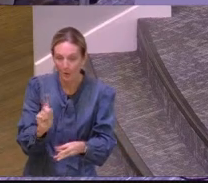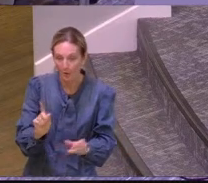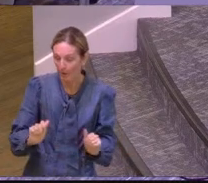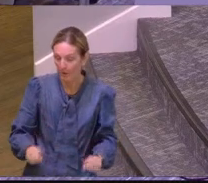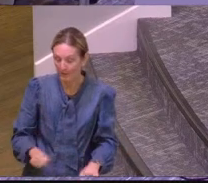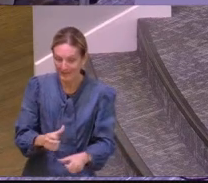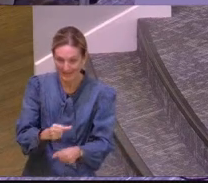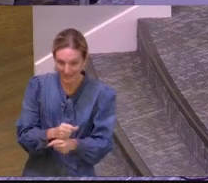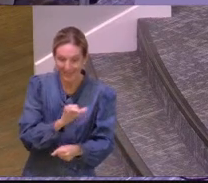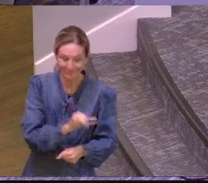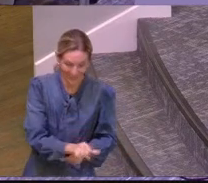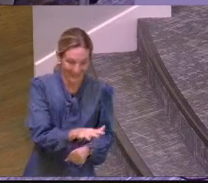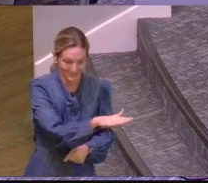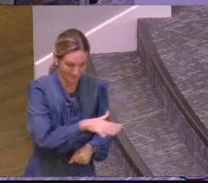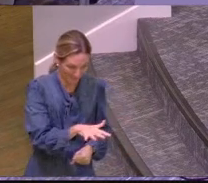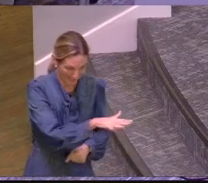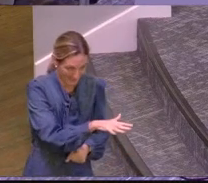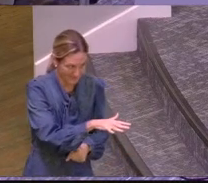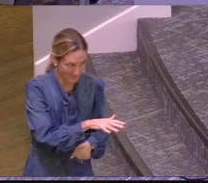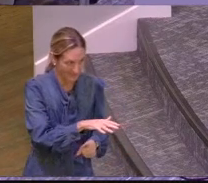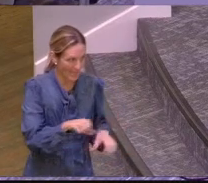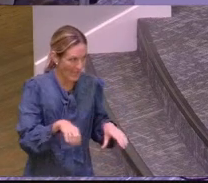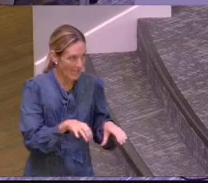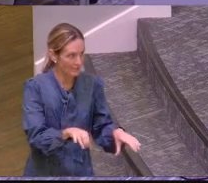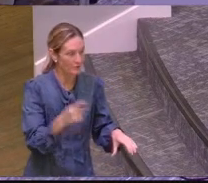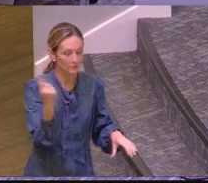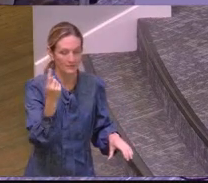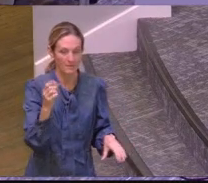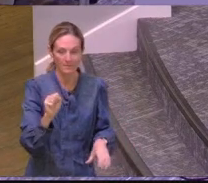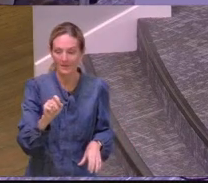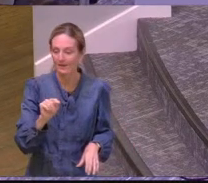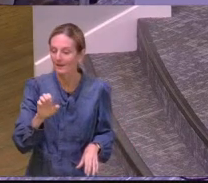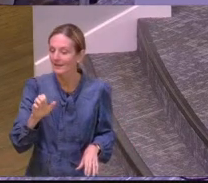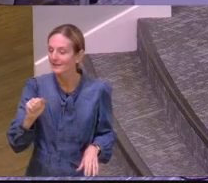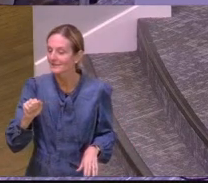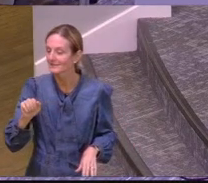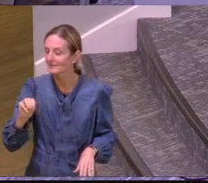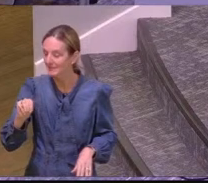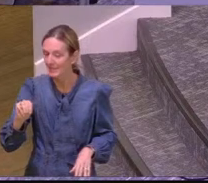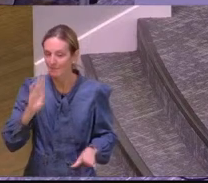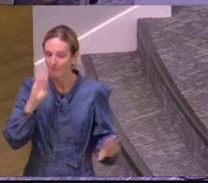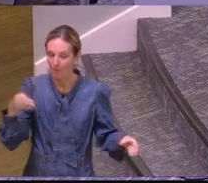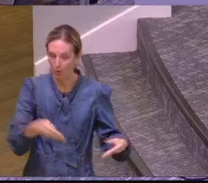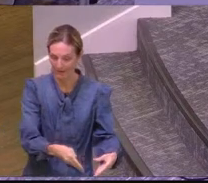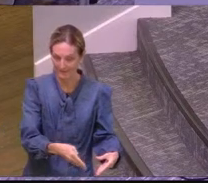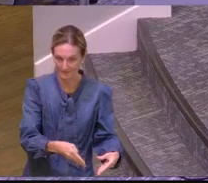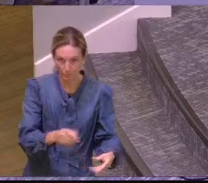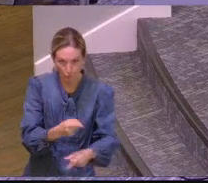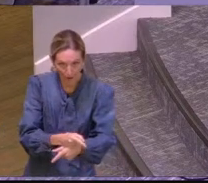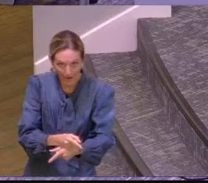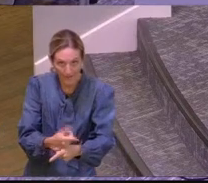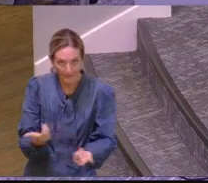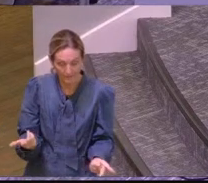that space and do something STEAM focused, right? Because we're talking about